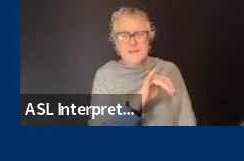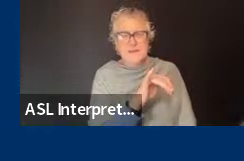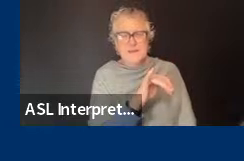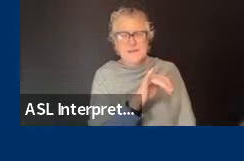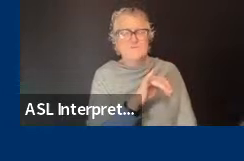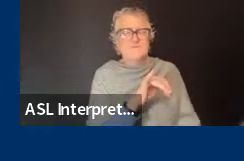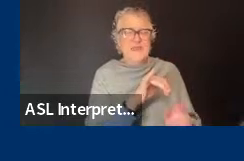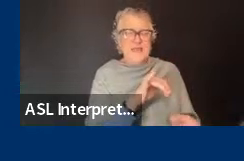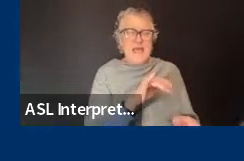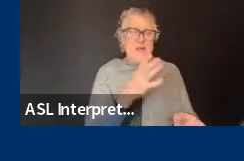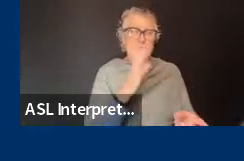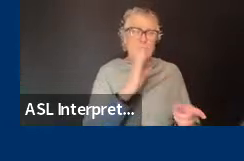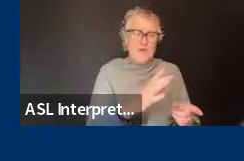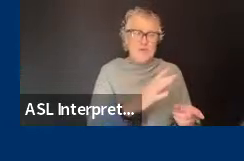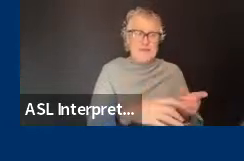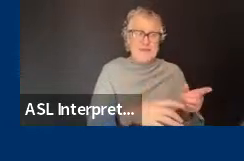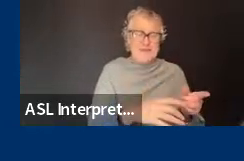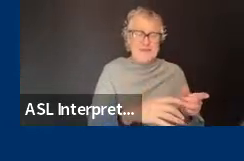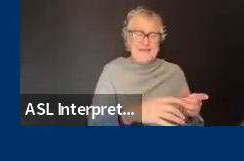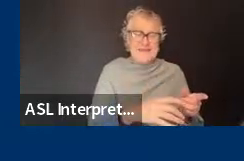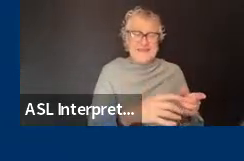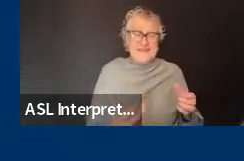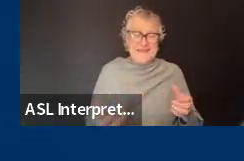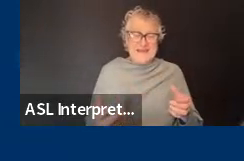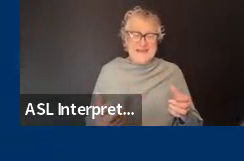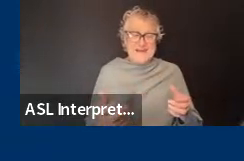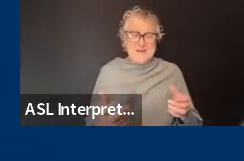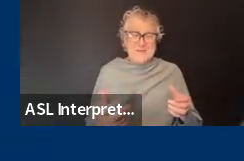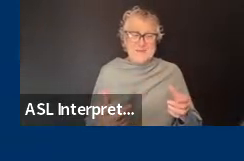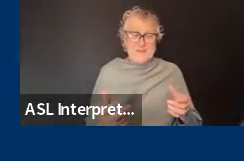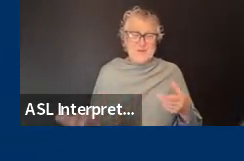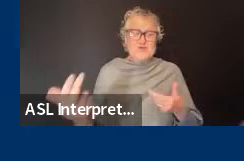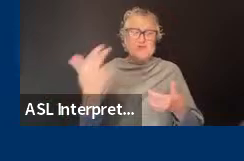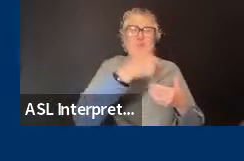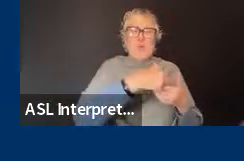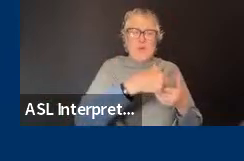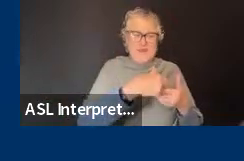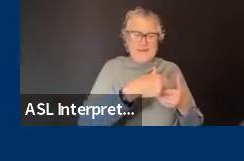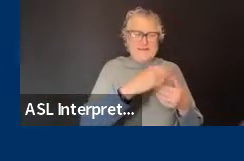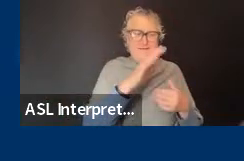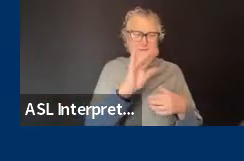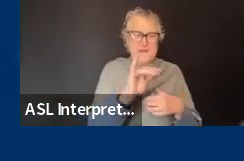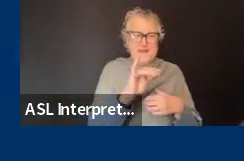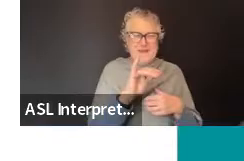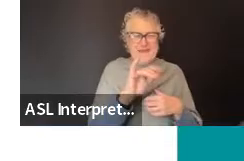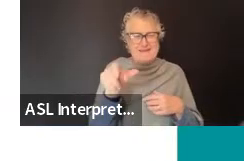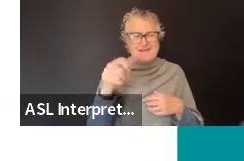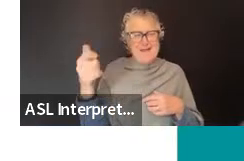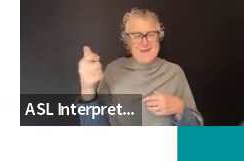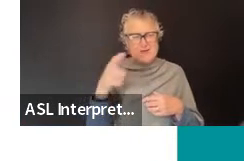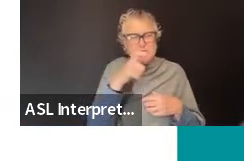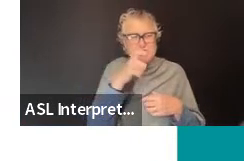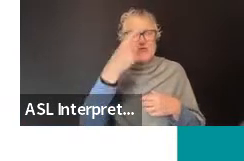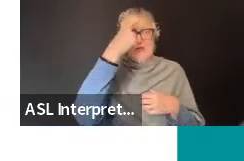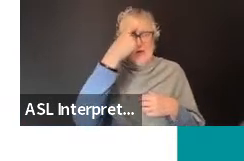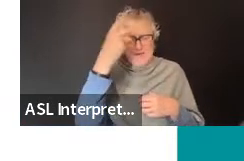but he wasn't selected, so he gets to join us this morning. Next slide, please.